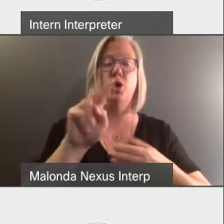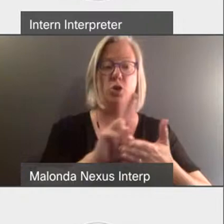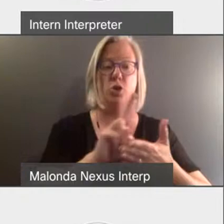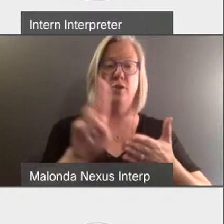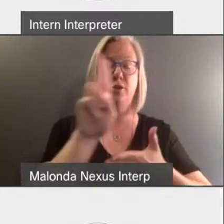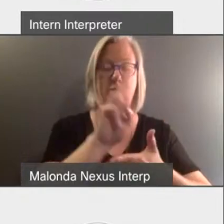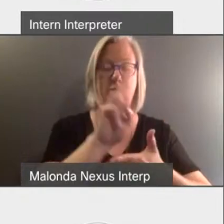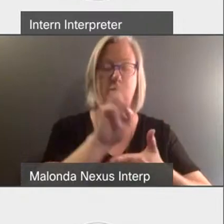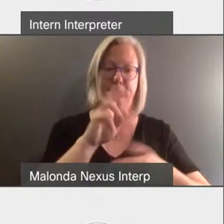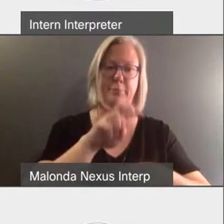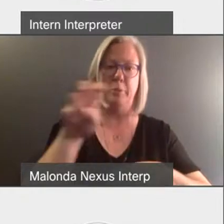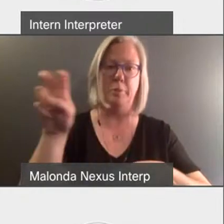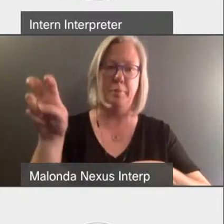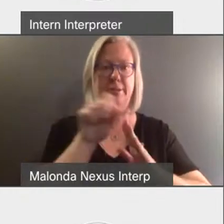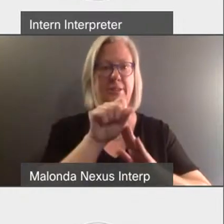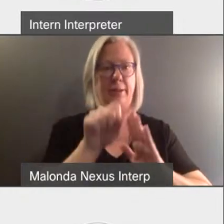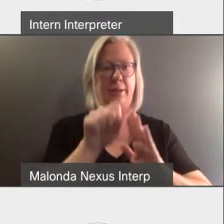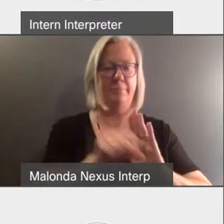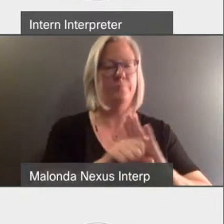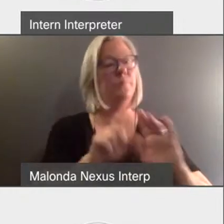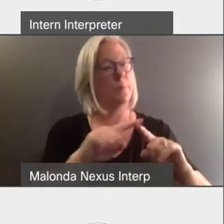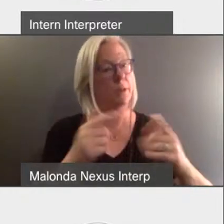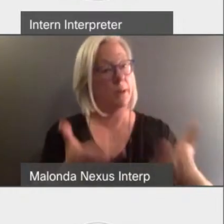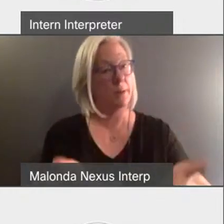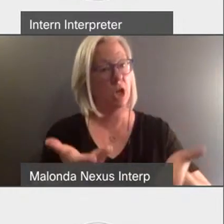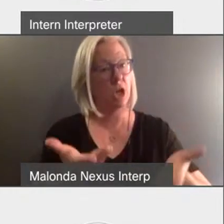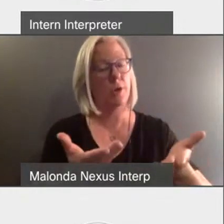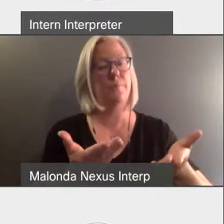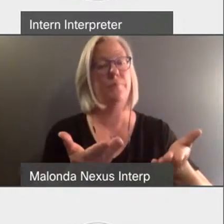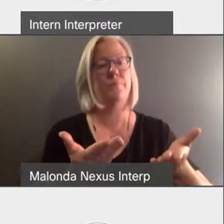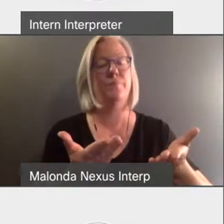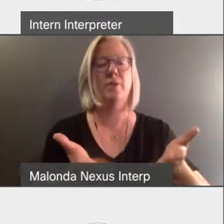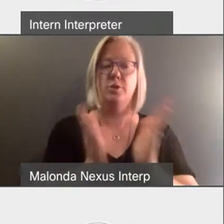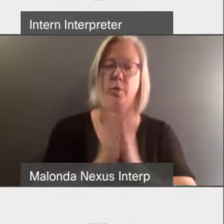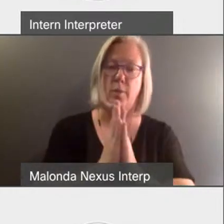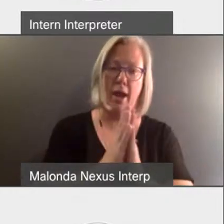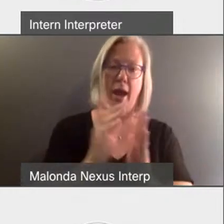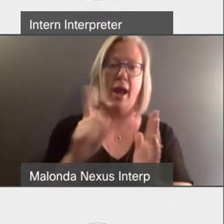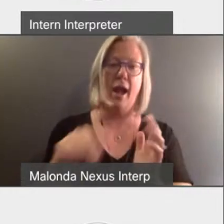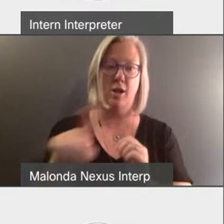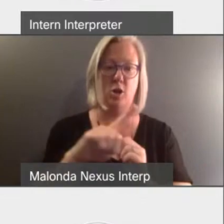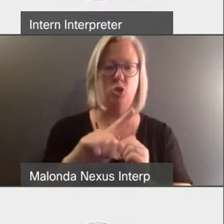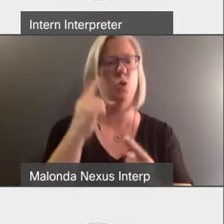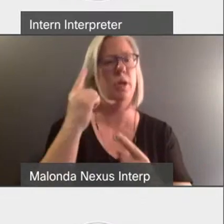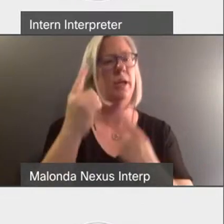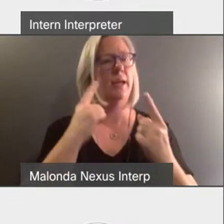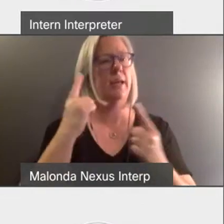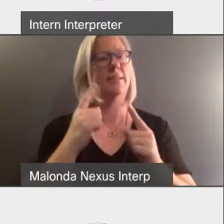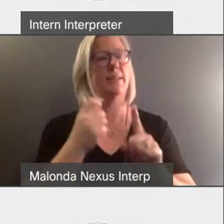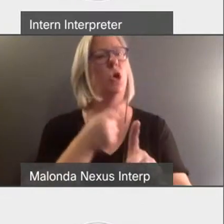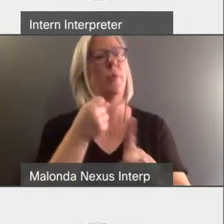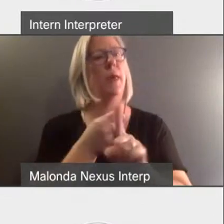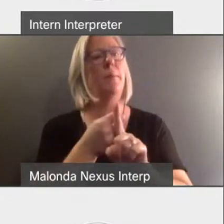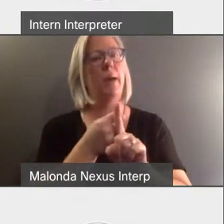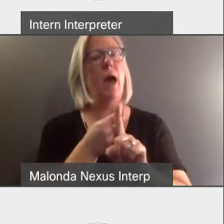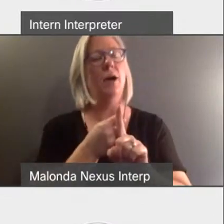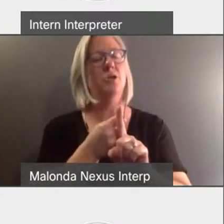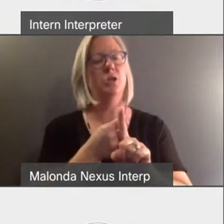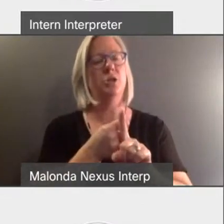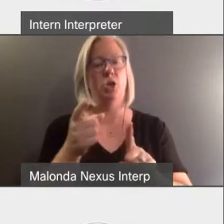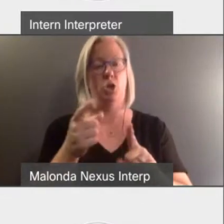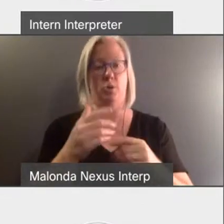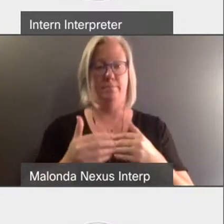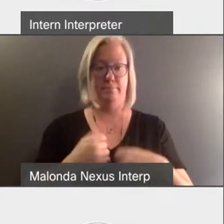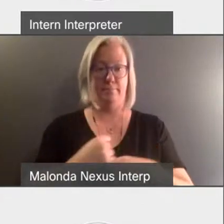state. But I'm here to implore you to consider the impact as you're